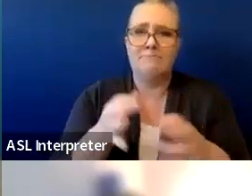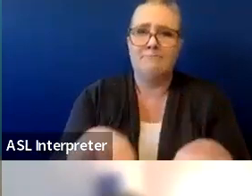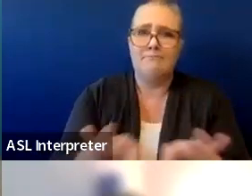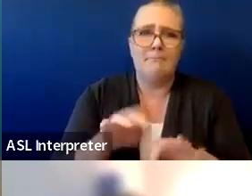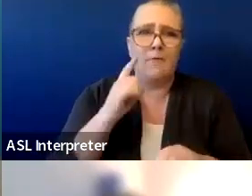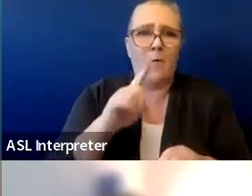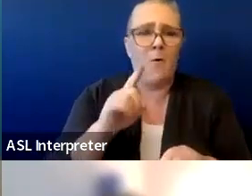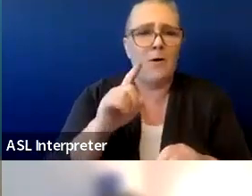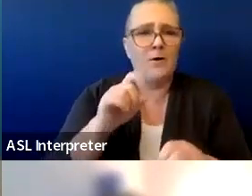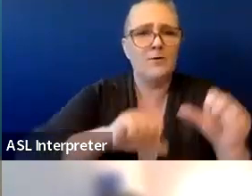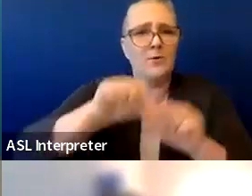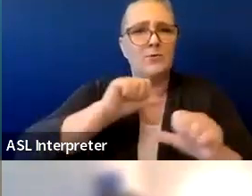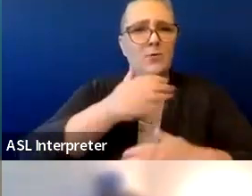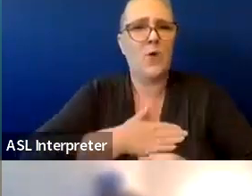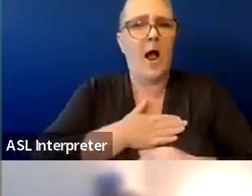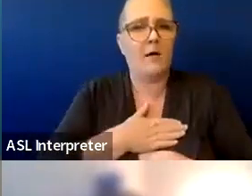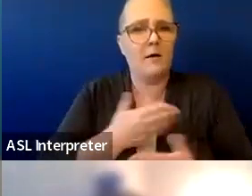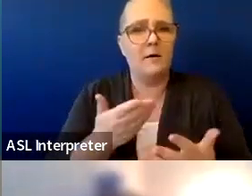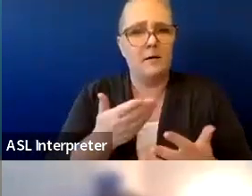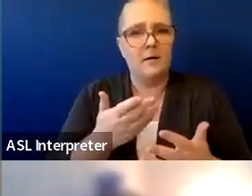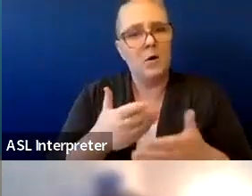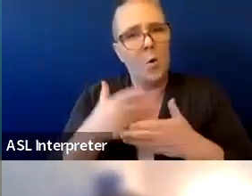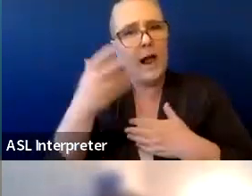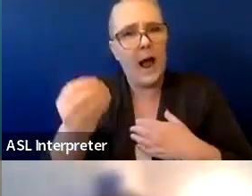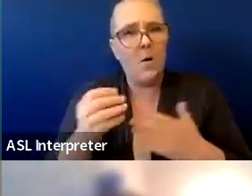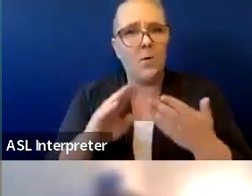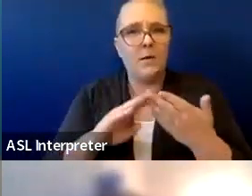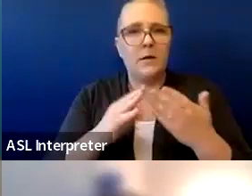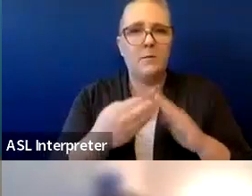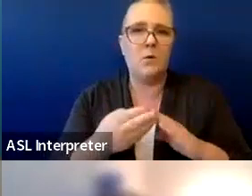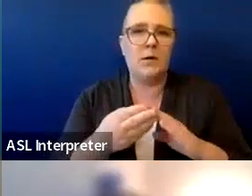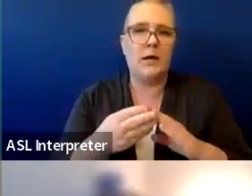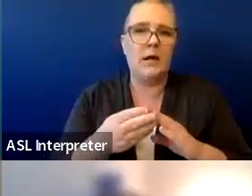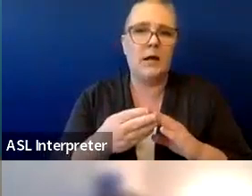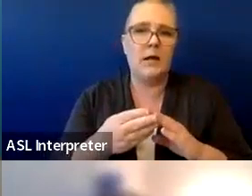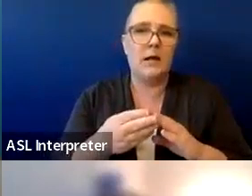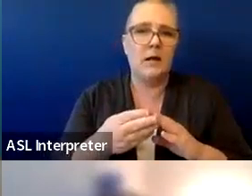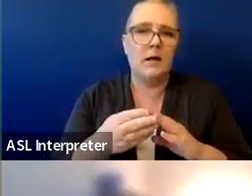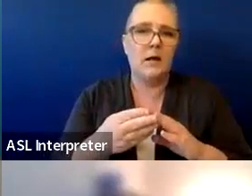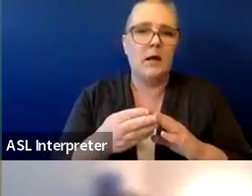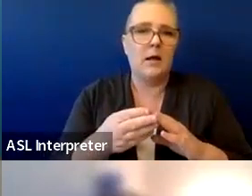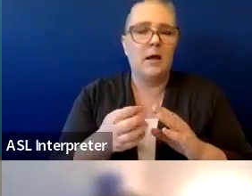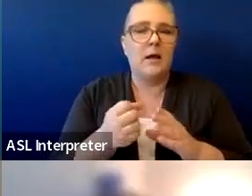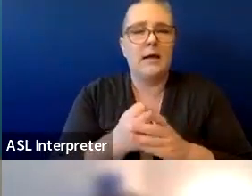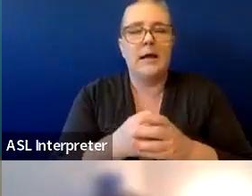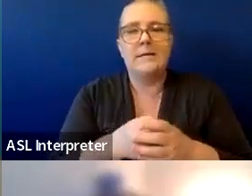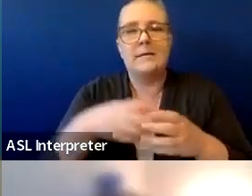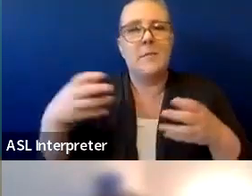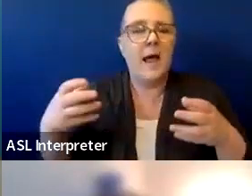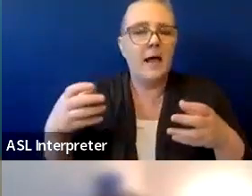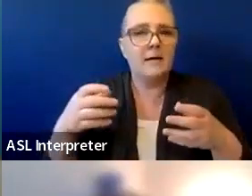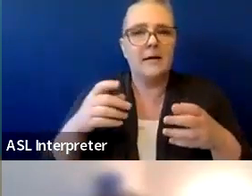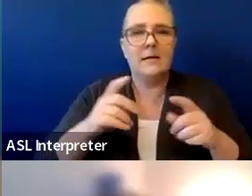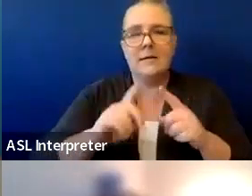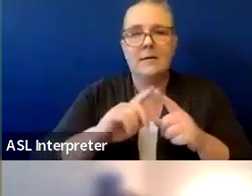recreation is all about. It's about getting out in the community and, you know, expanding all the different things that you can do